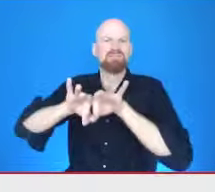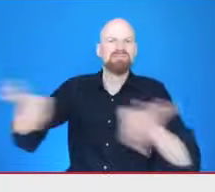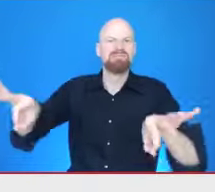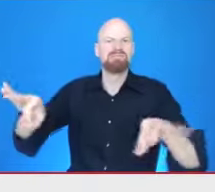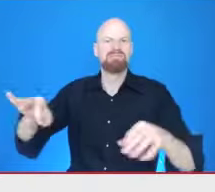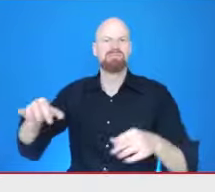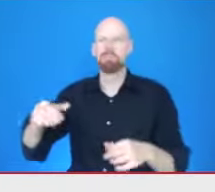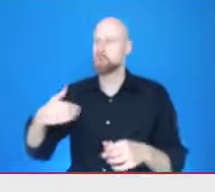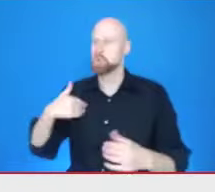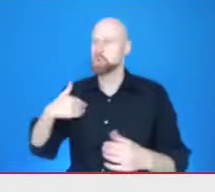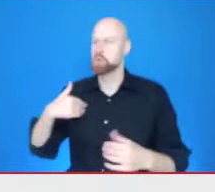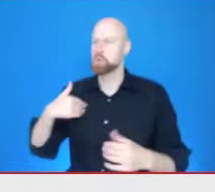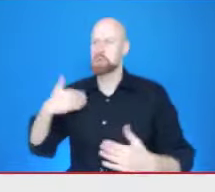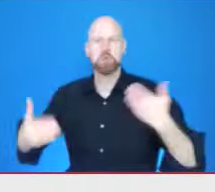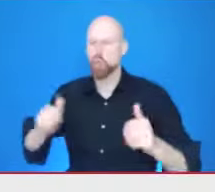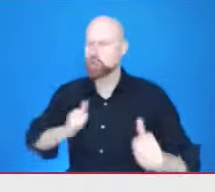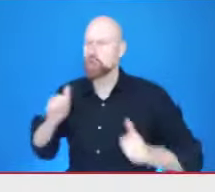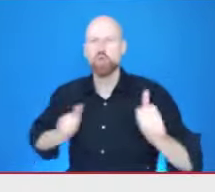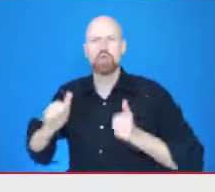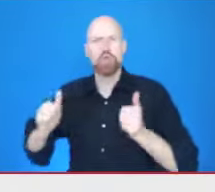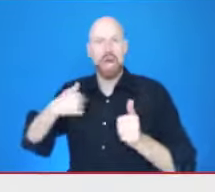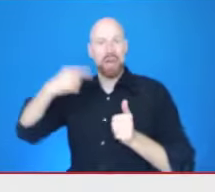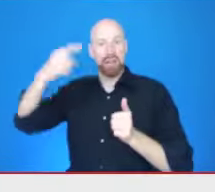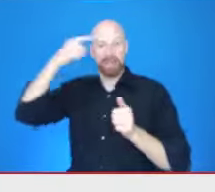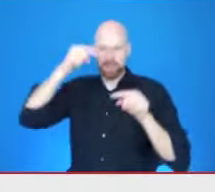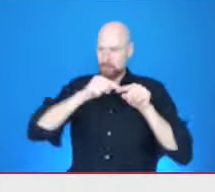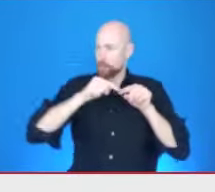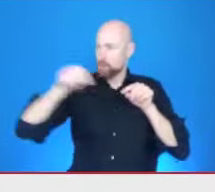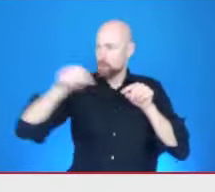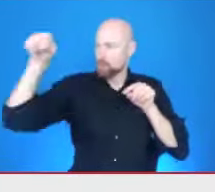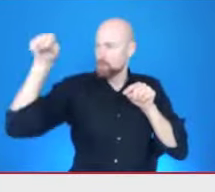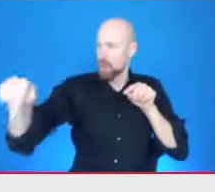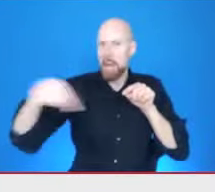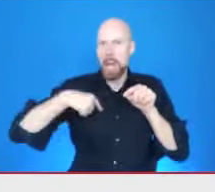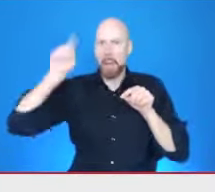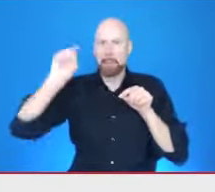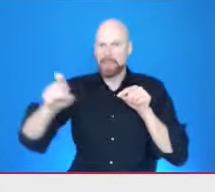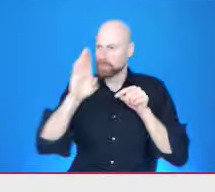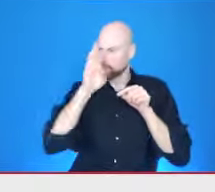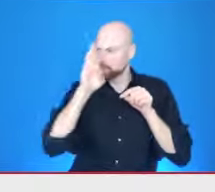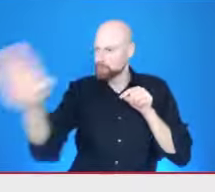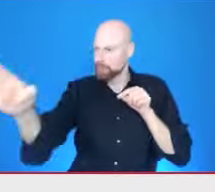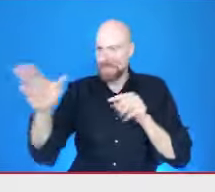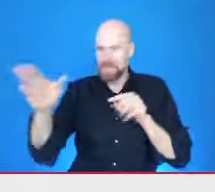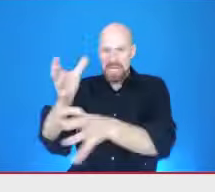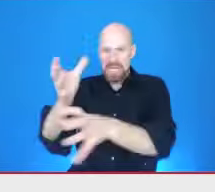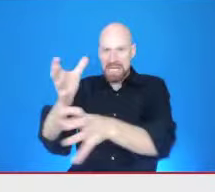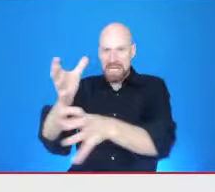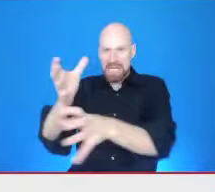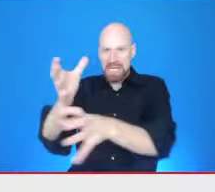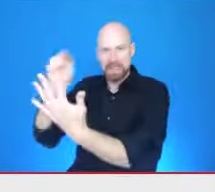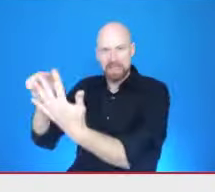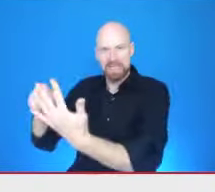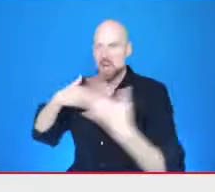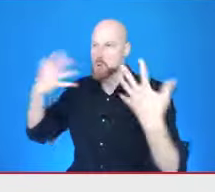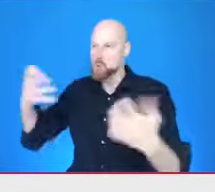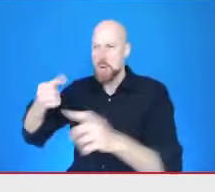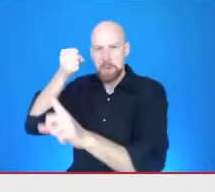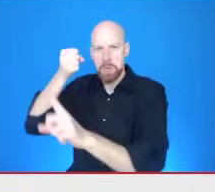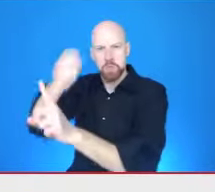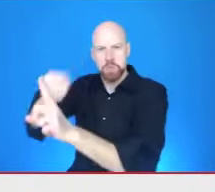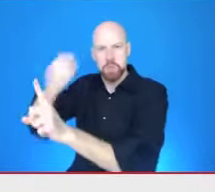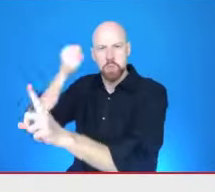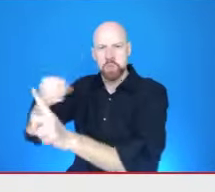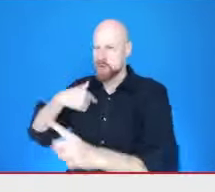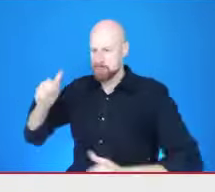took me hours to do what people did in one. Most of all, I felt like if I failed, I wasn't just letting my family down, but my